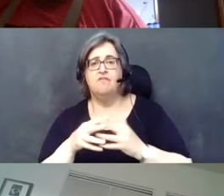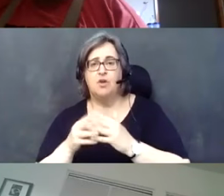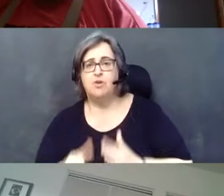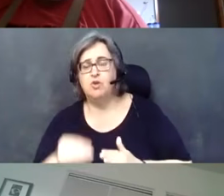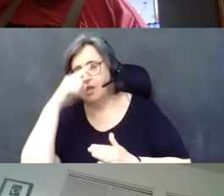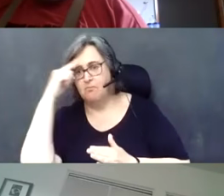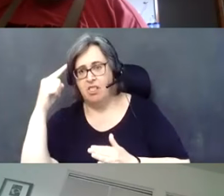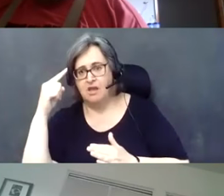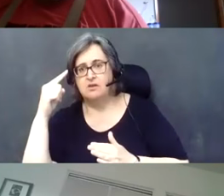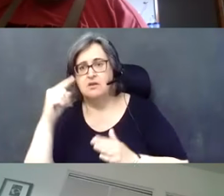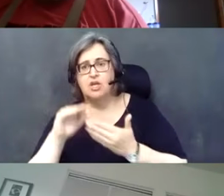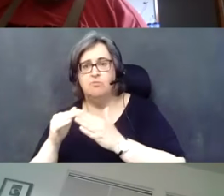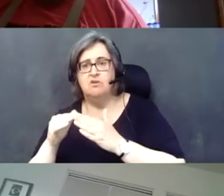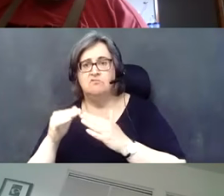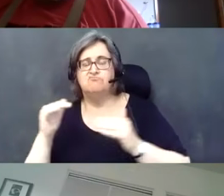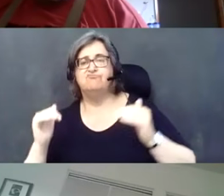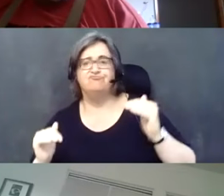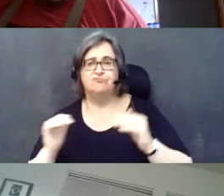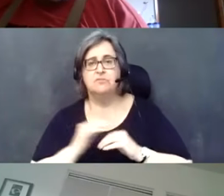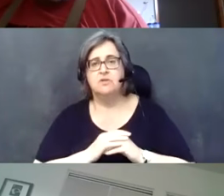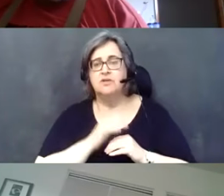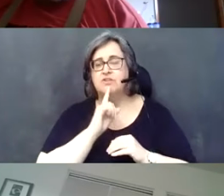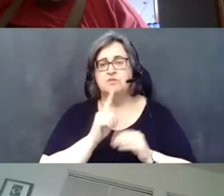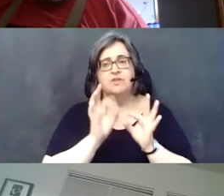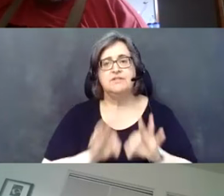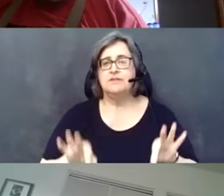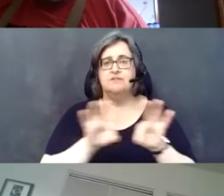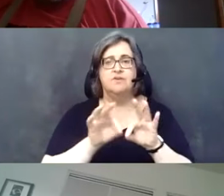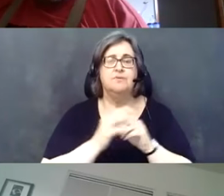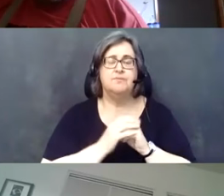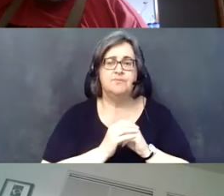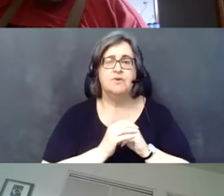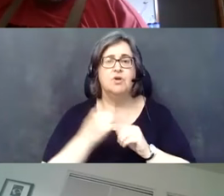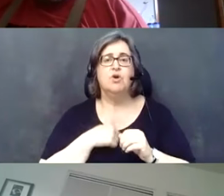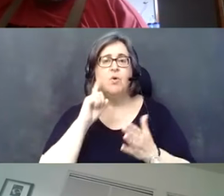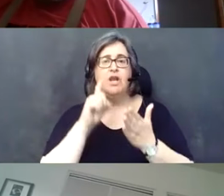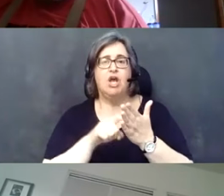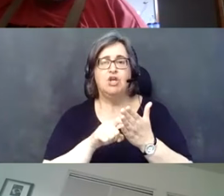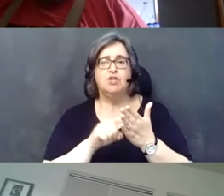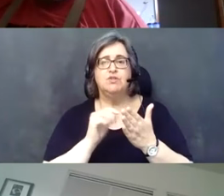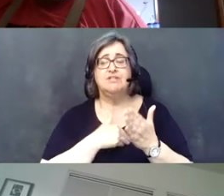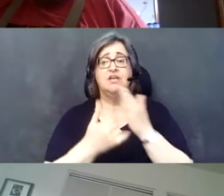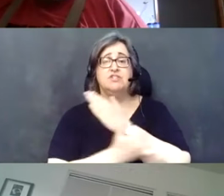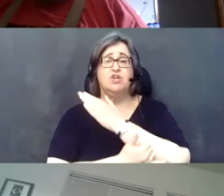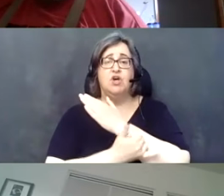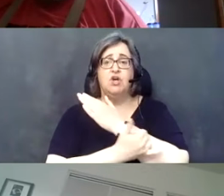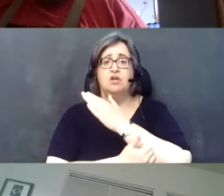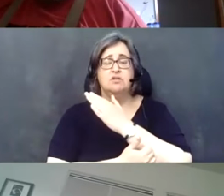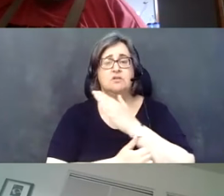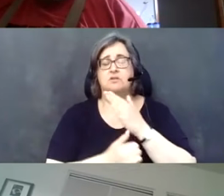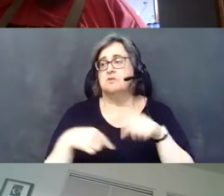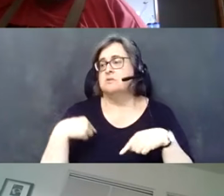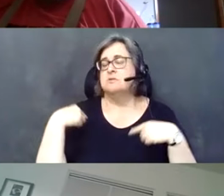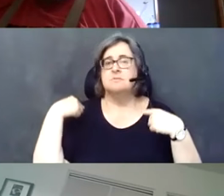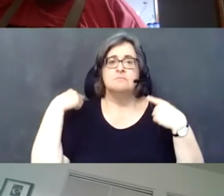Black communities is incredibly significant. We want to acknowledge that our country has a long